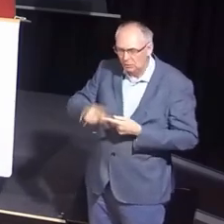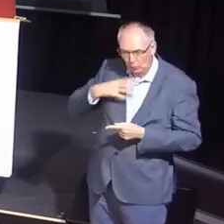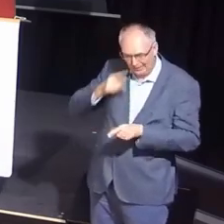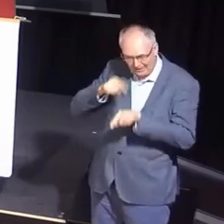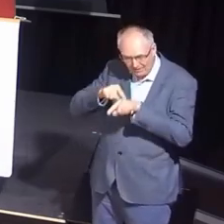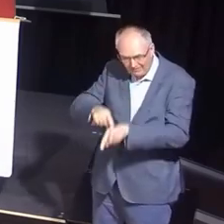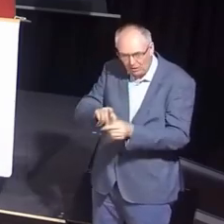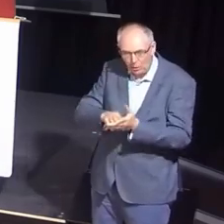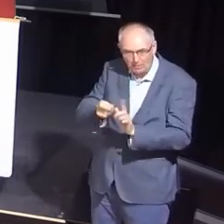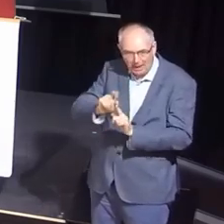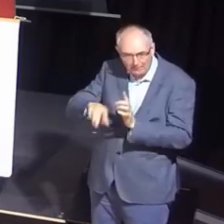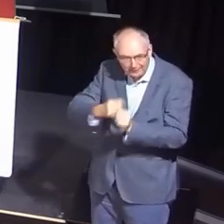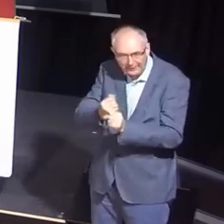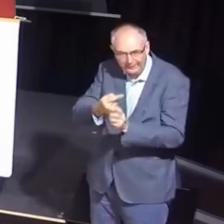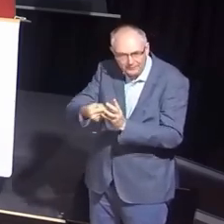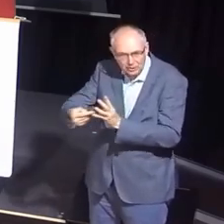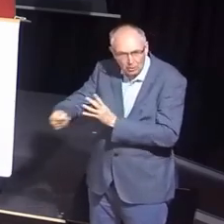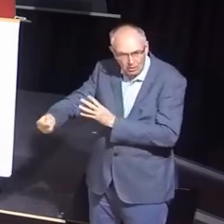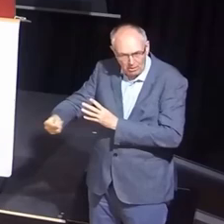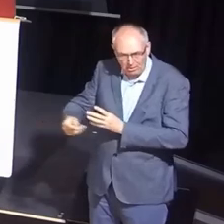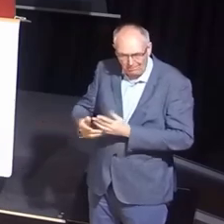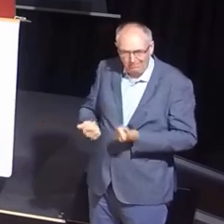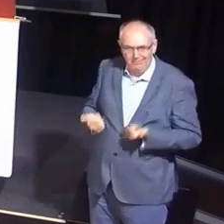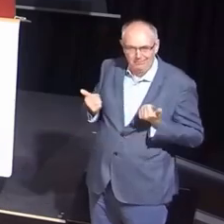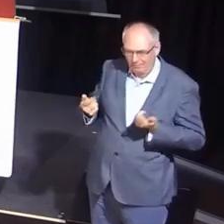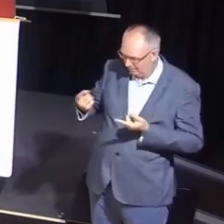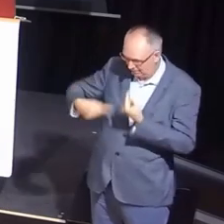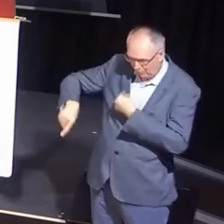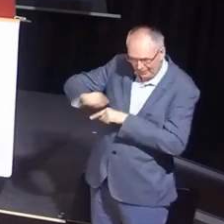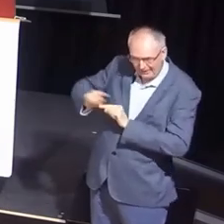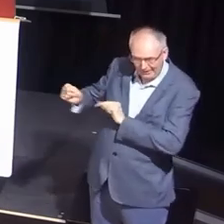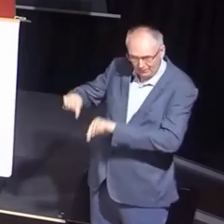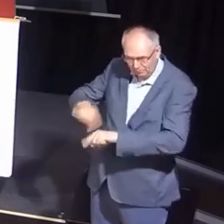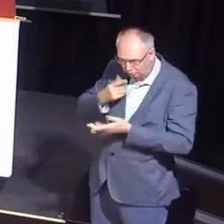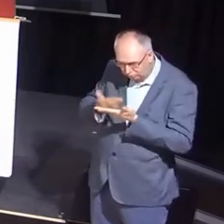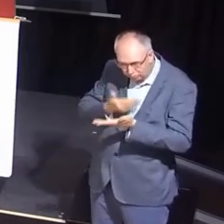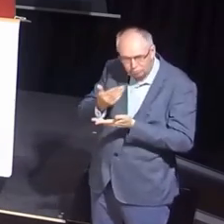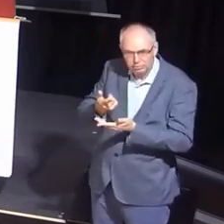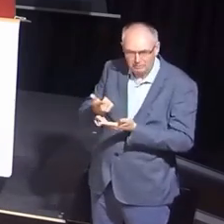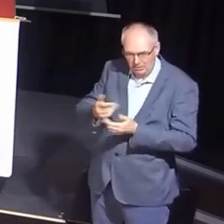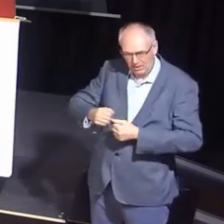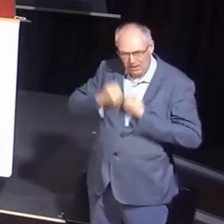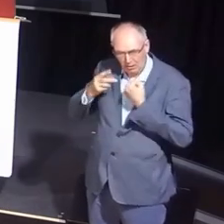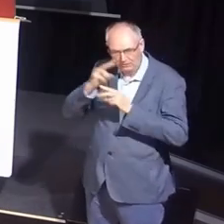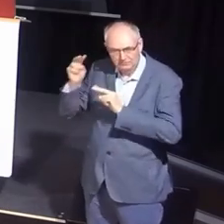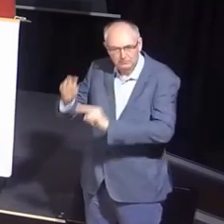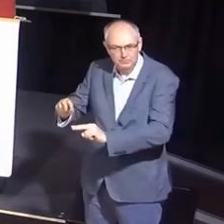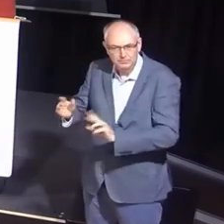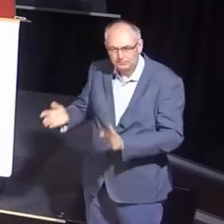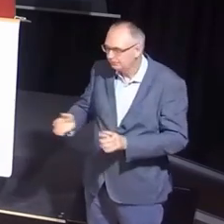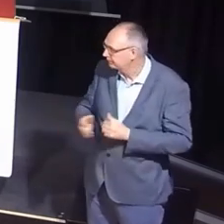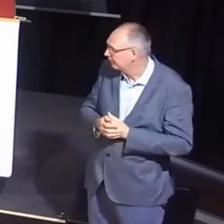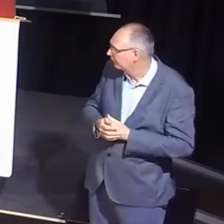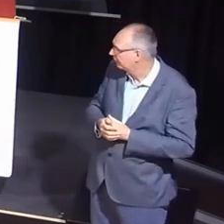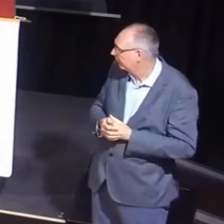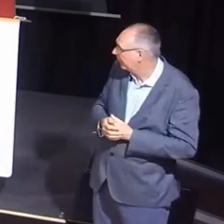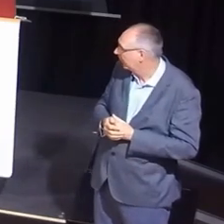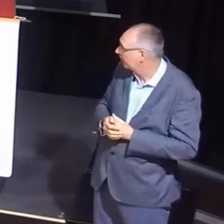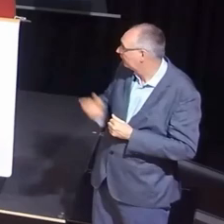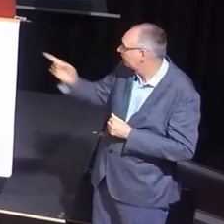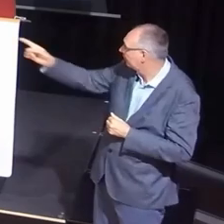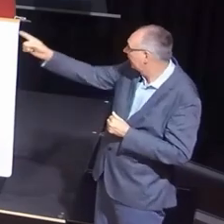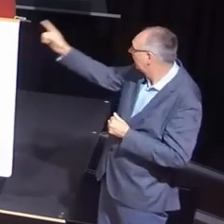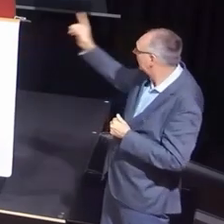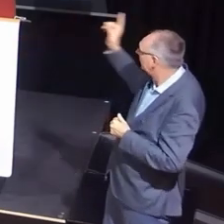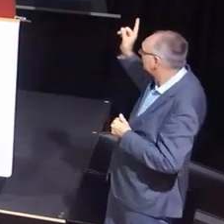well. So it's really fun that we're all up here together to talk about kind of the unique perspective that we have. So above me,